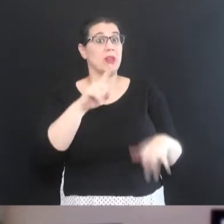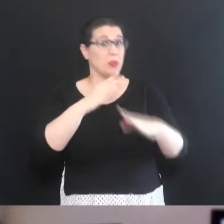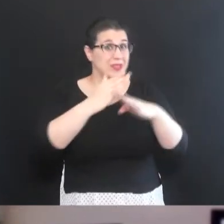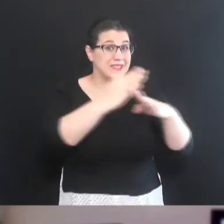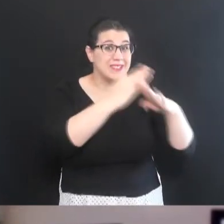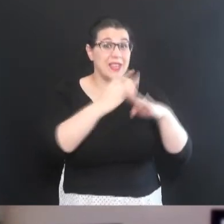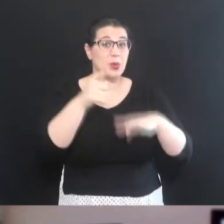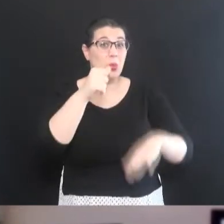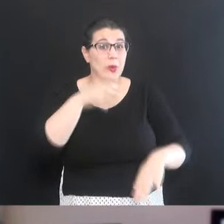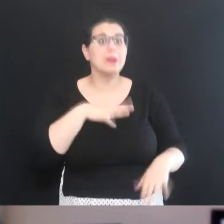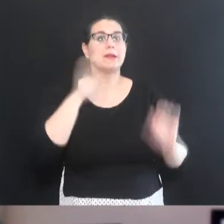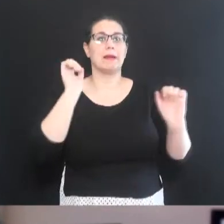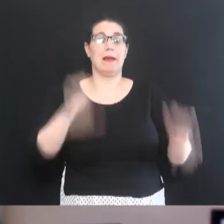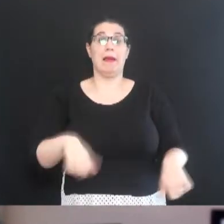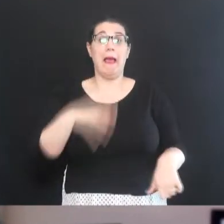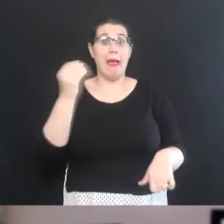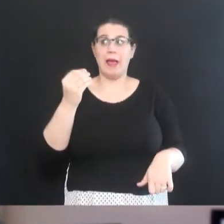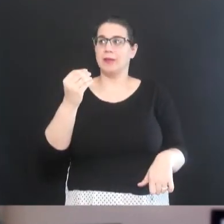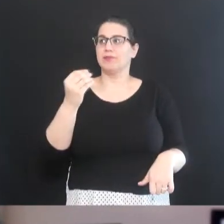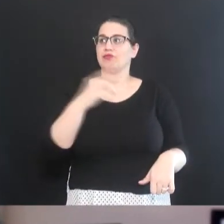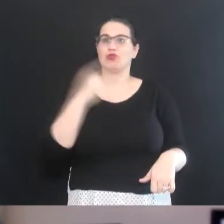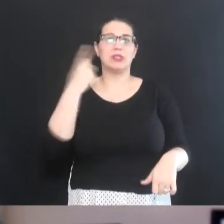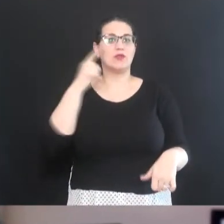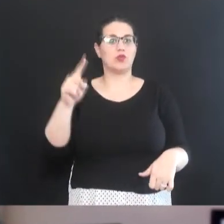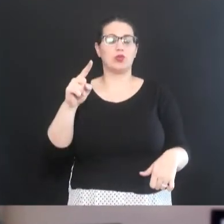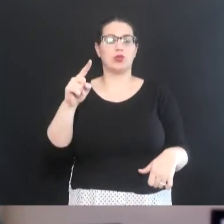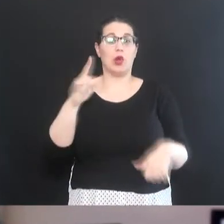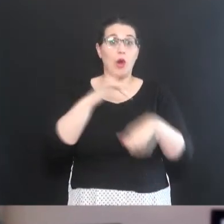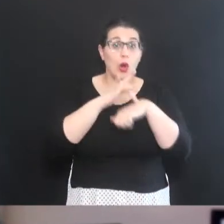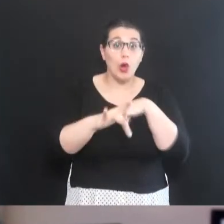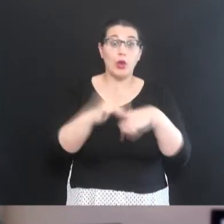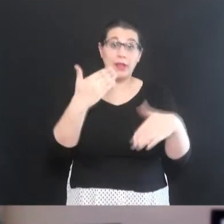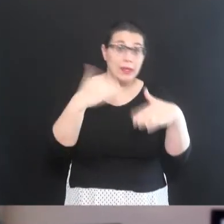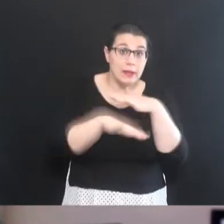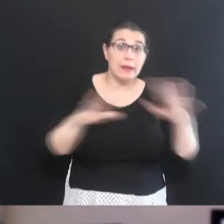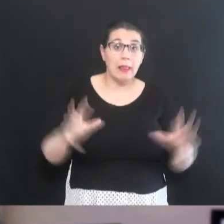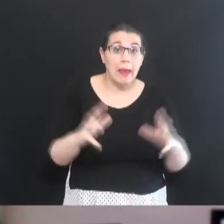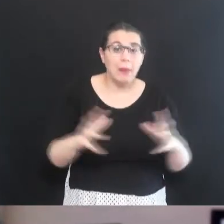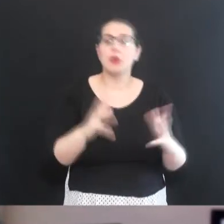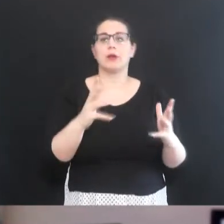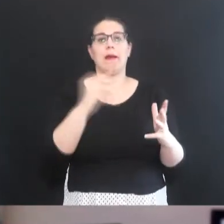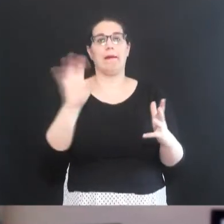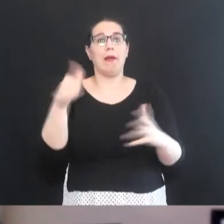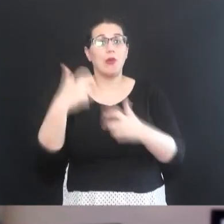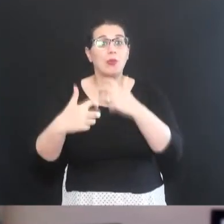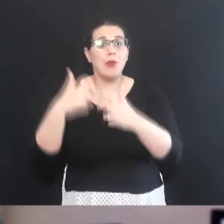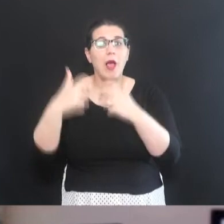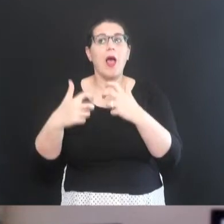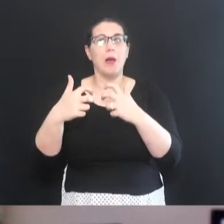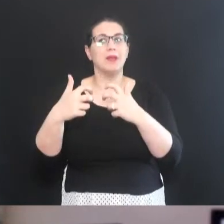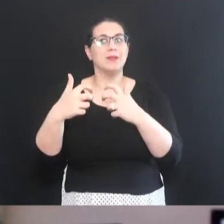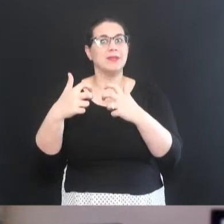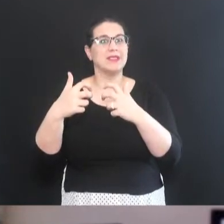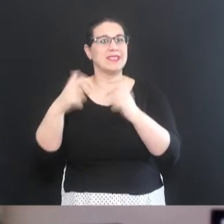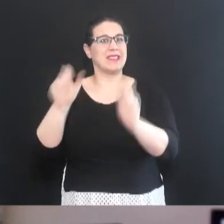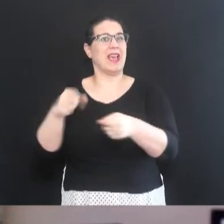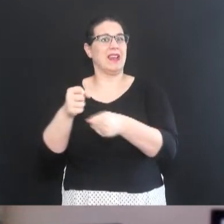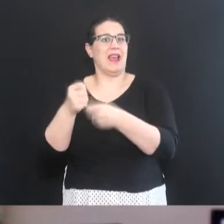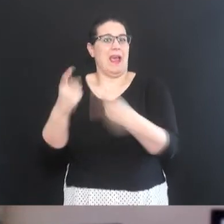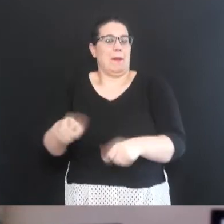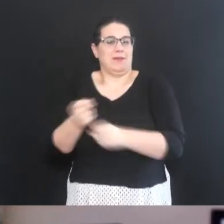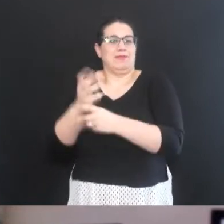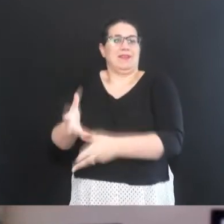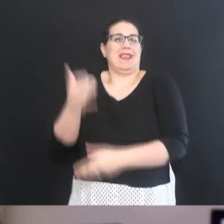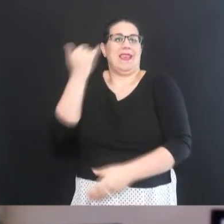of preterm labor and other problems of pregnancy go up with COVID-19 infections. And